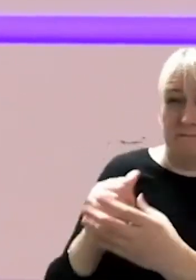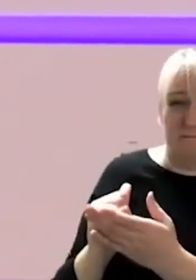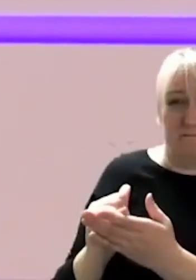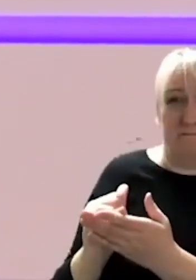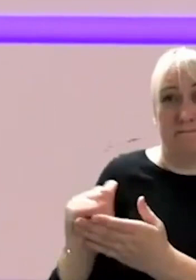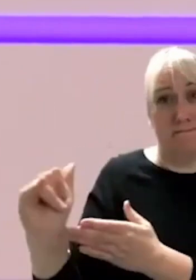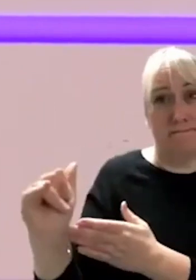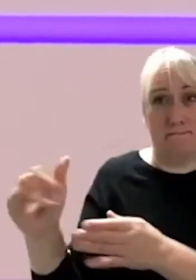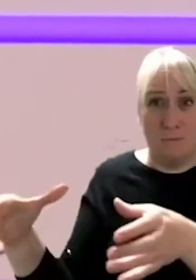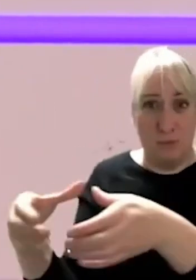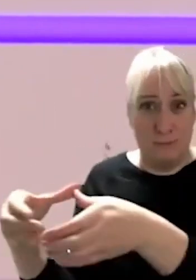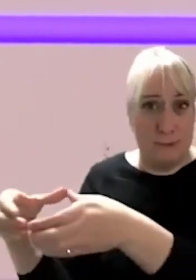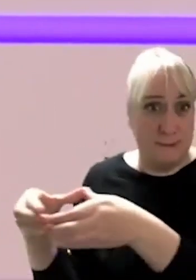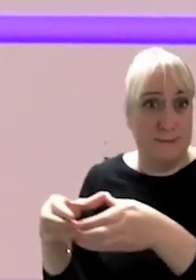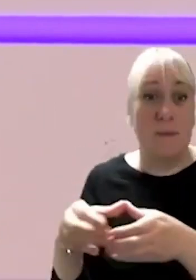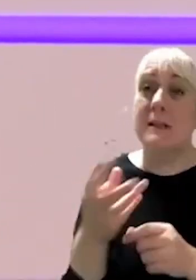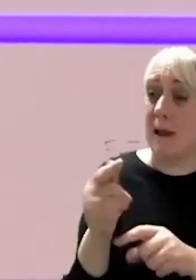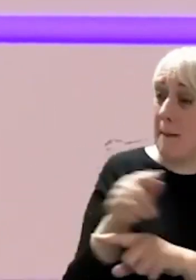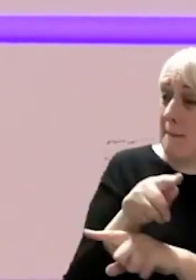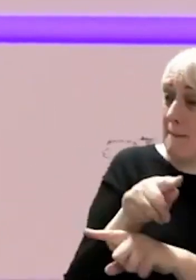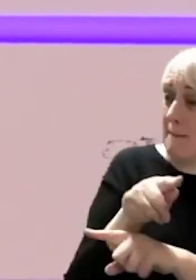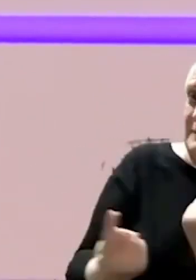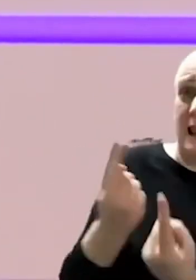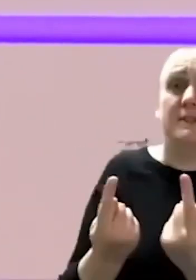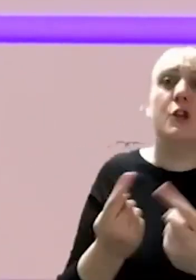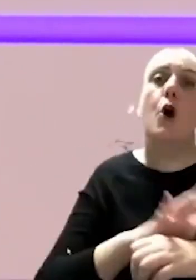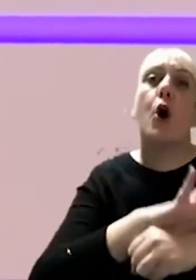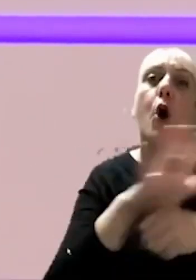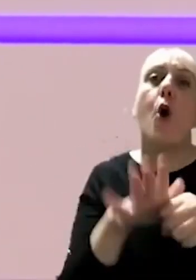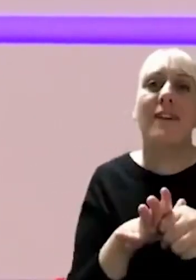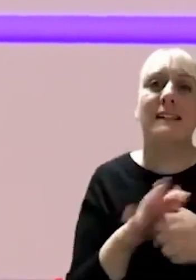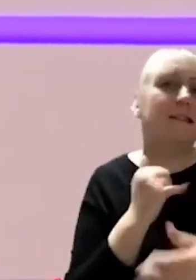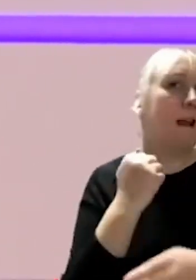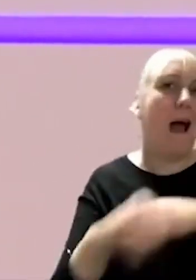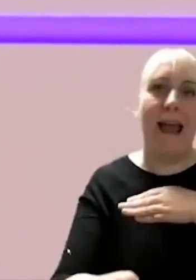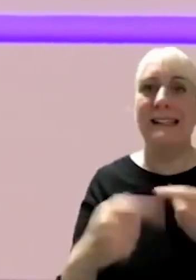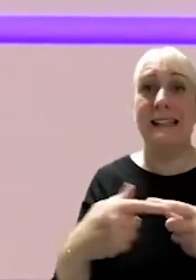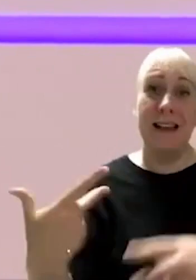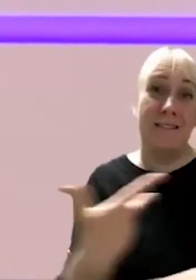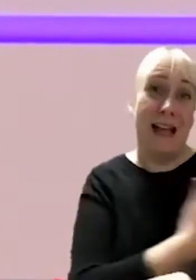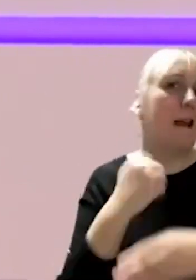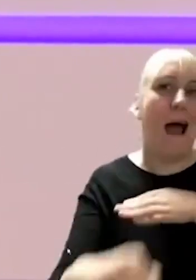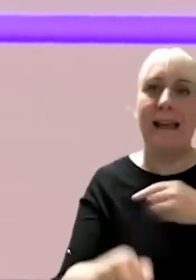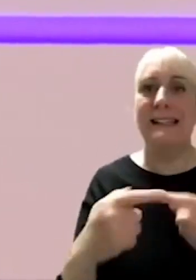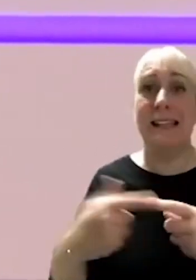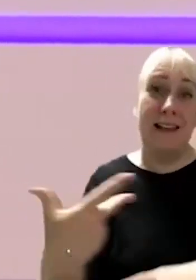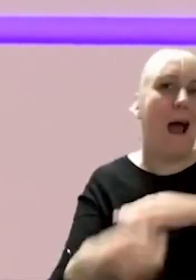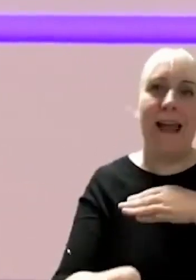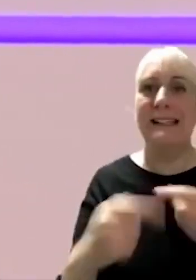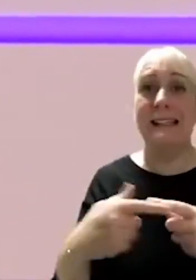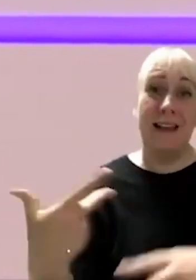Some are COVID deniers. Some are vaccine deniers. And some are